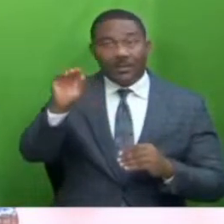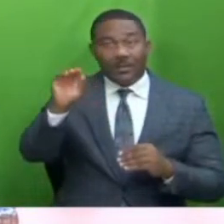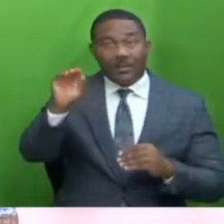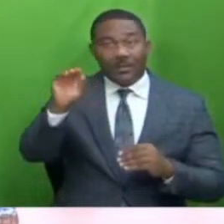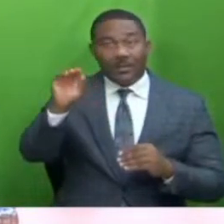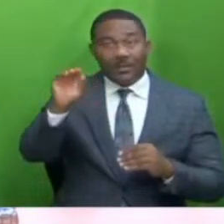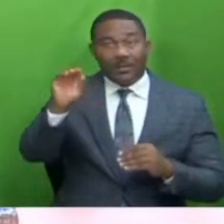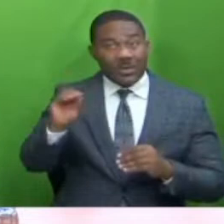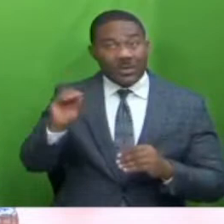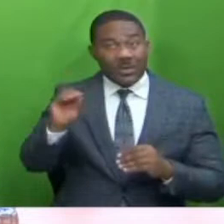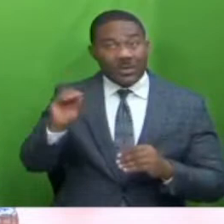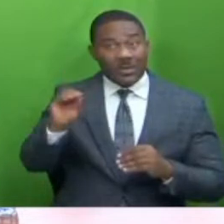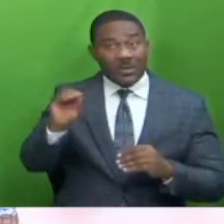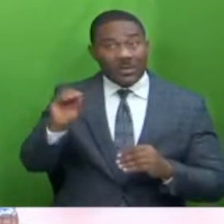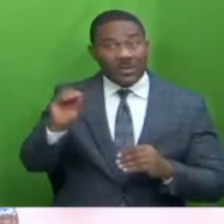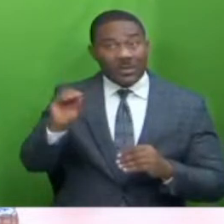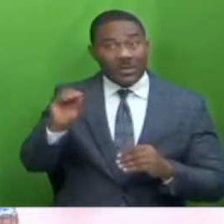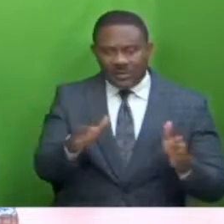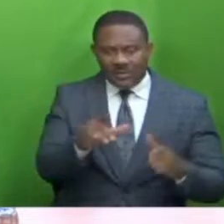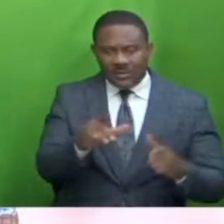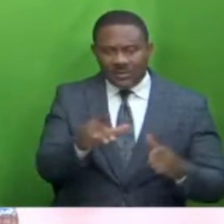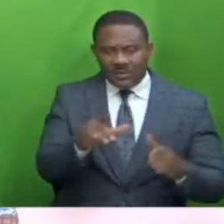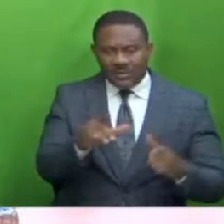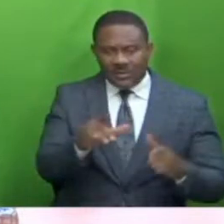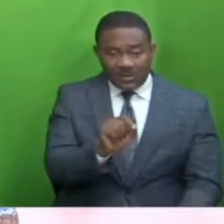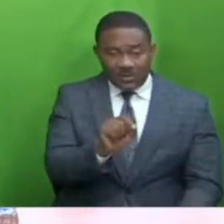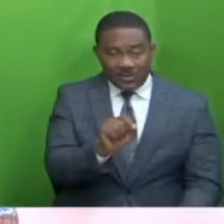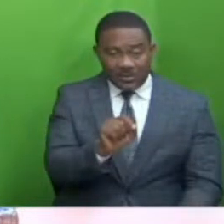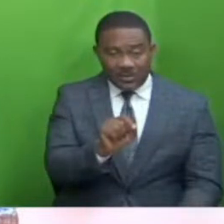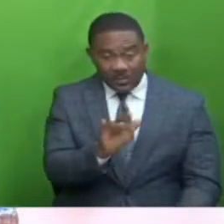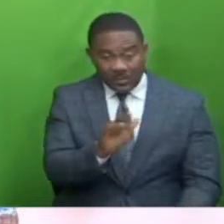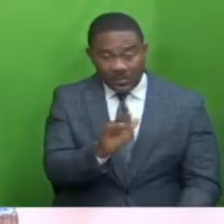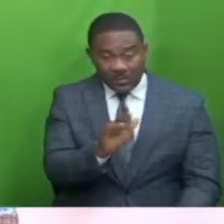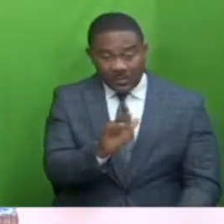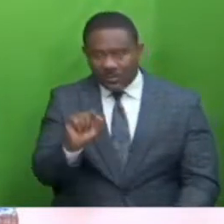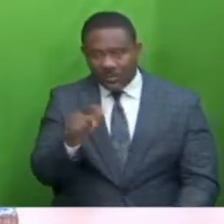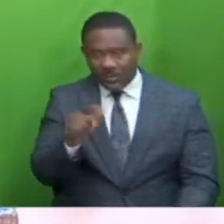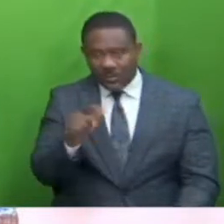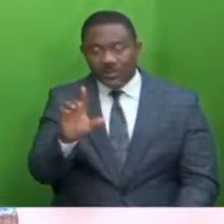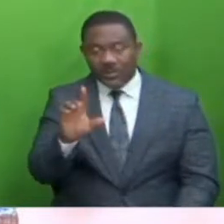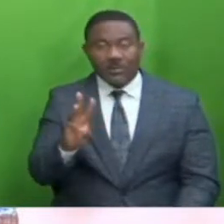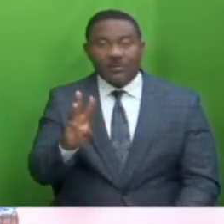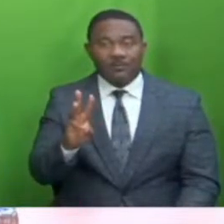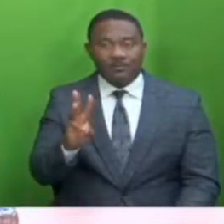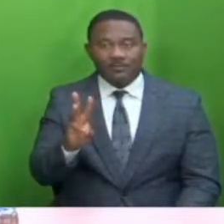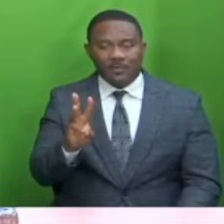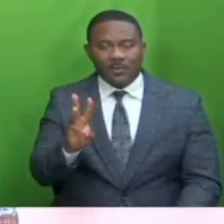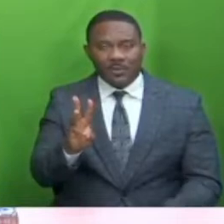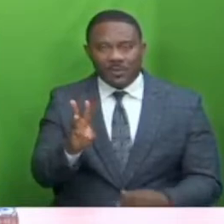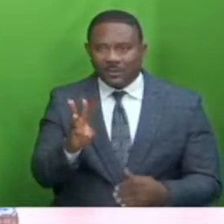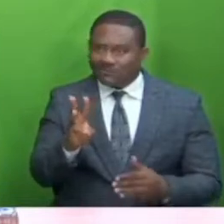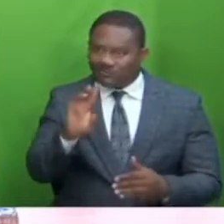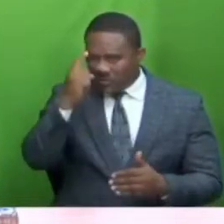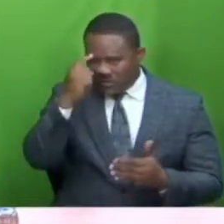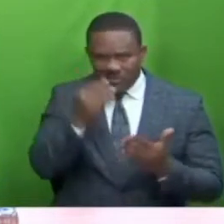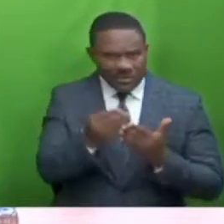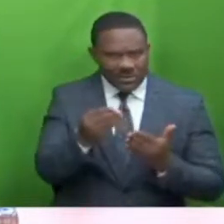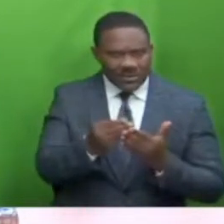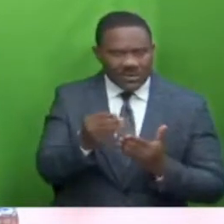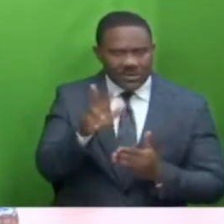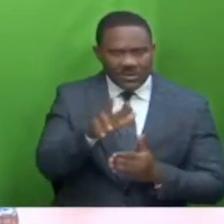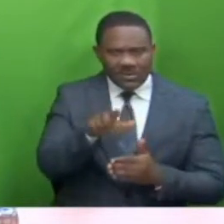program period 2023 to 2026, over a fiscal effort of 3.8 percentage points in